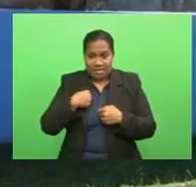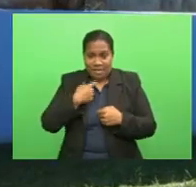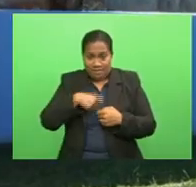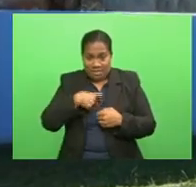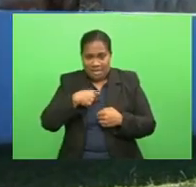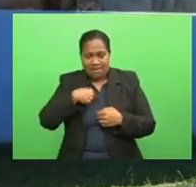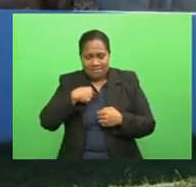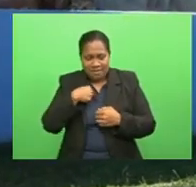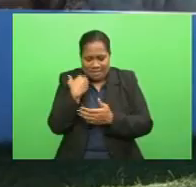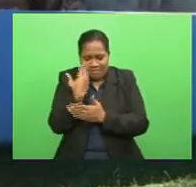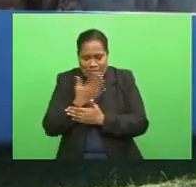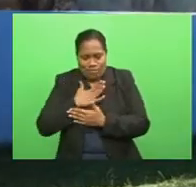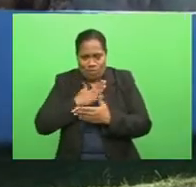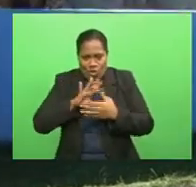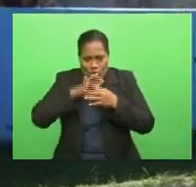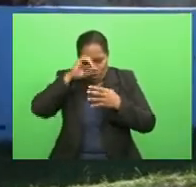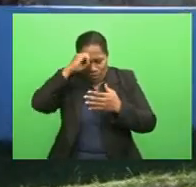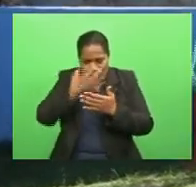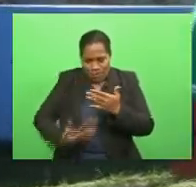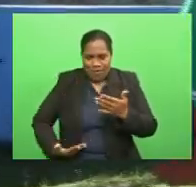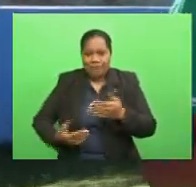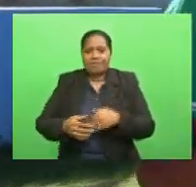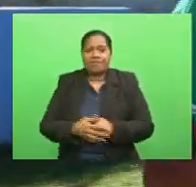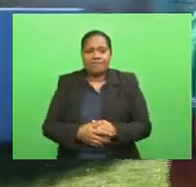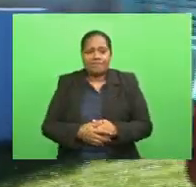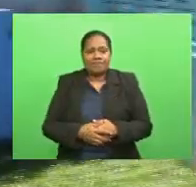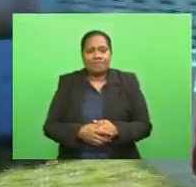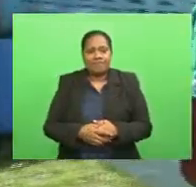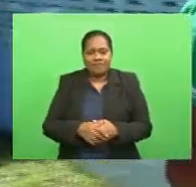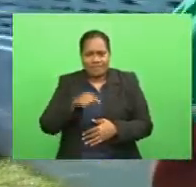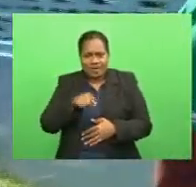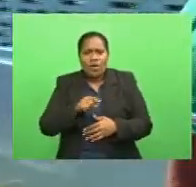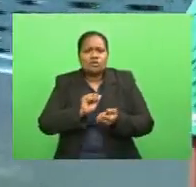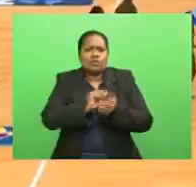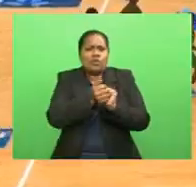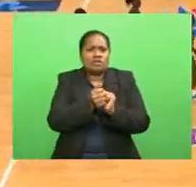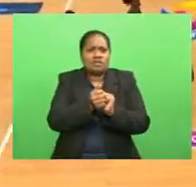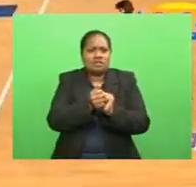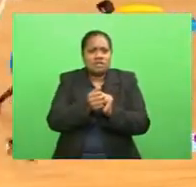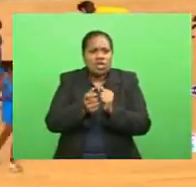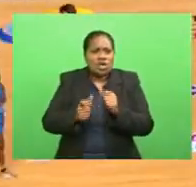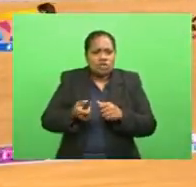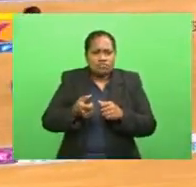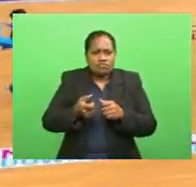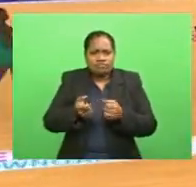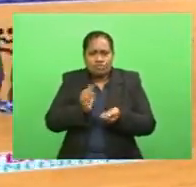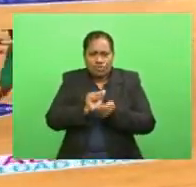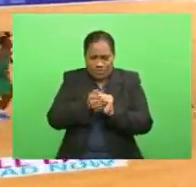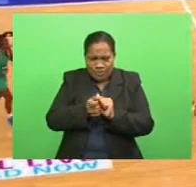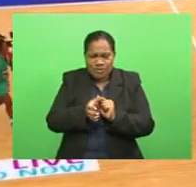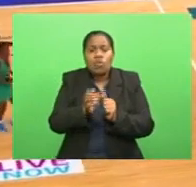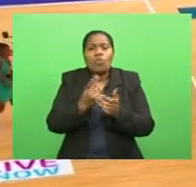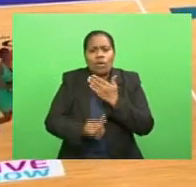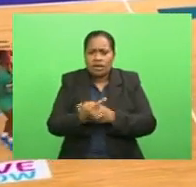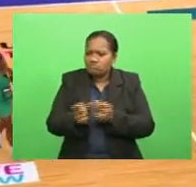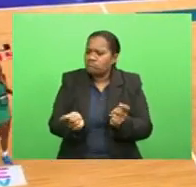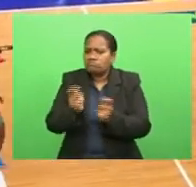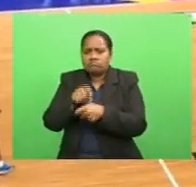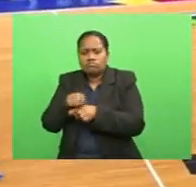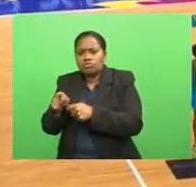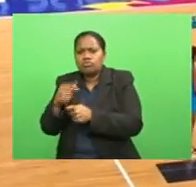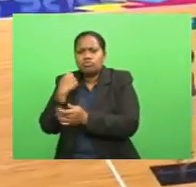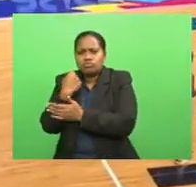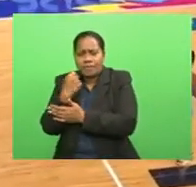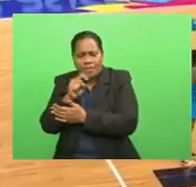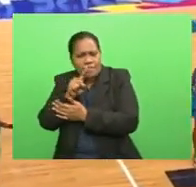The Rewasarales took a leap in her sporting career by switching to rugby in 2016. But this did